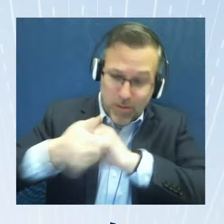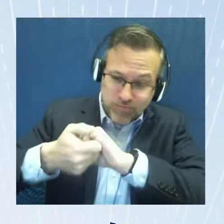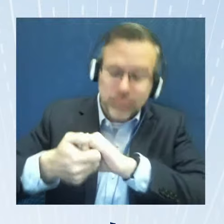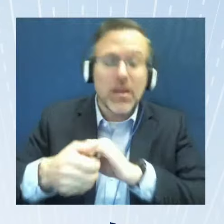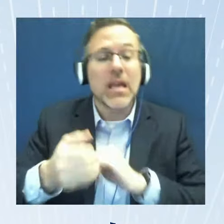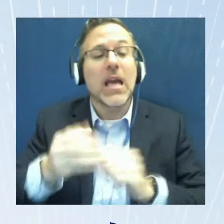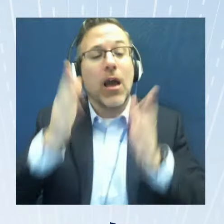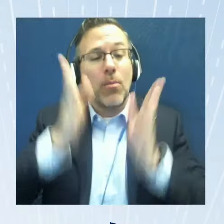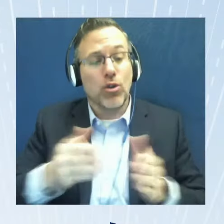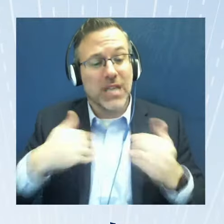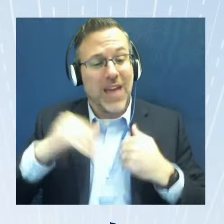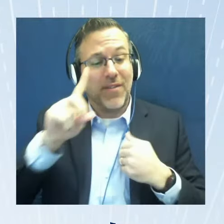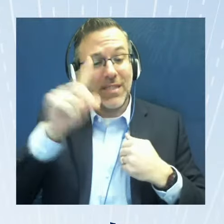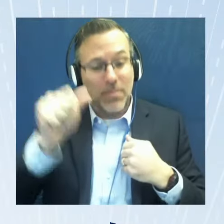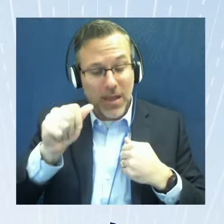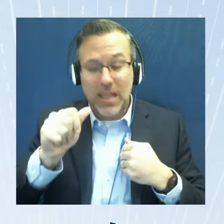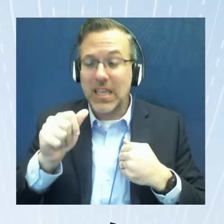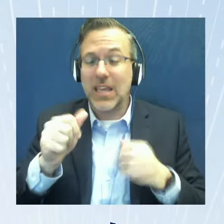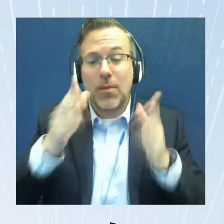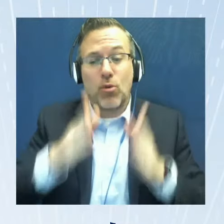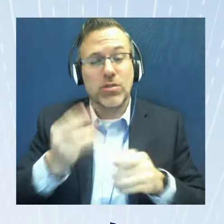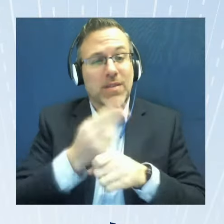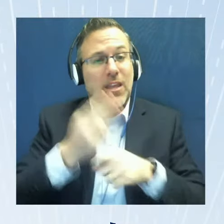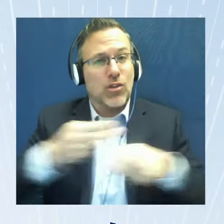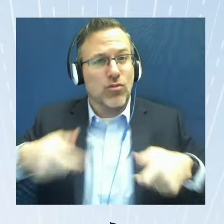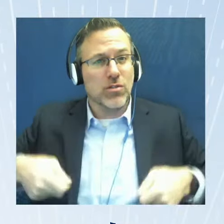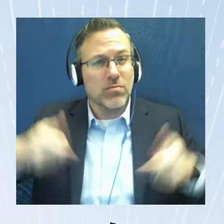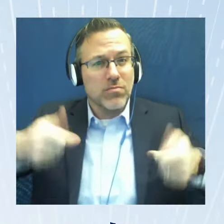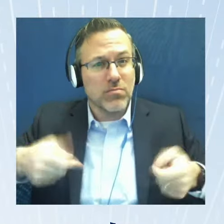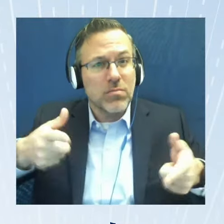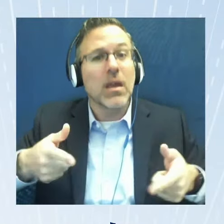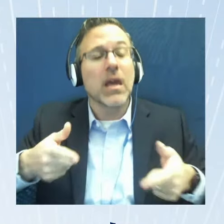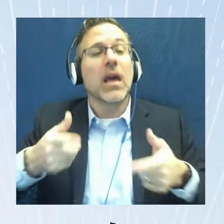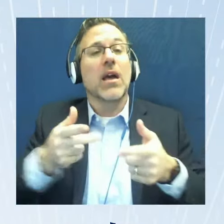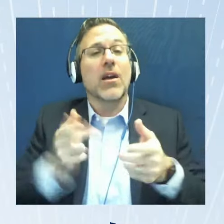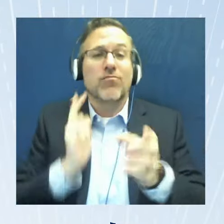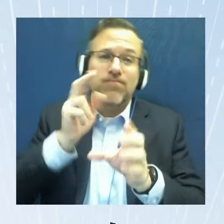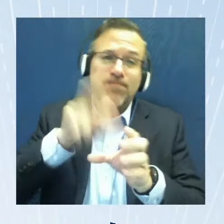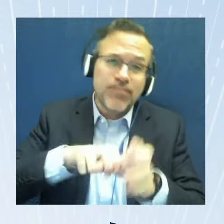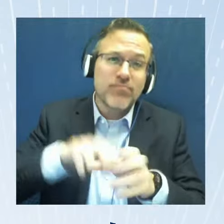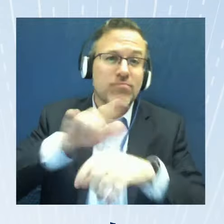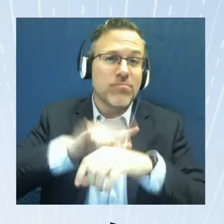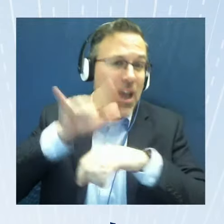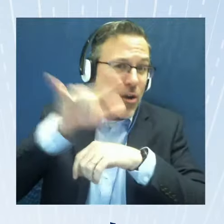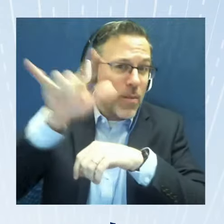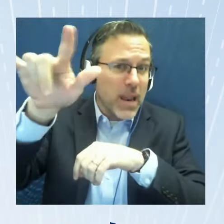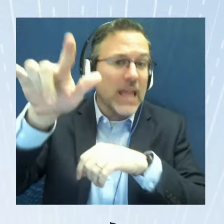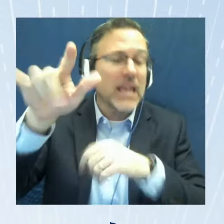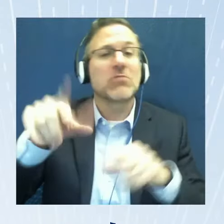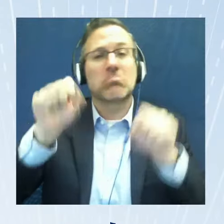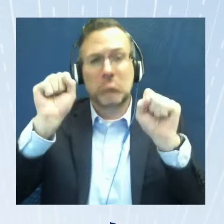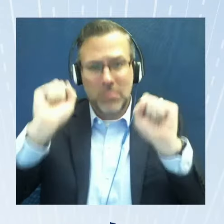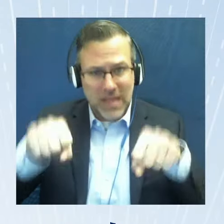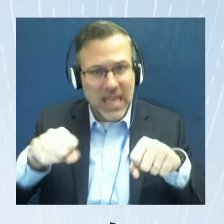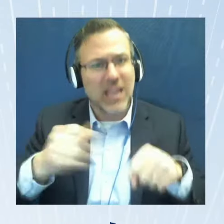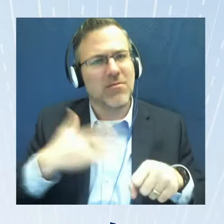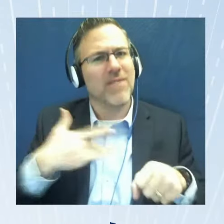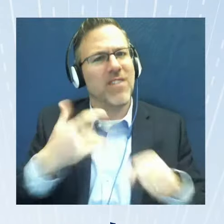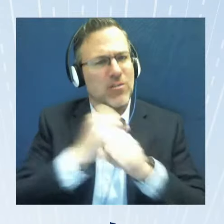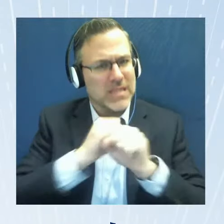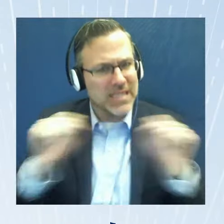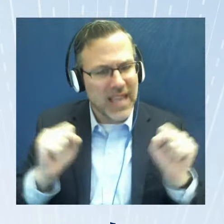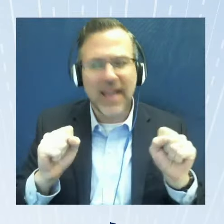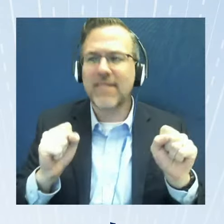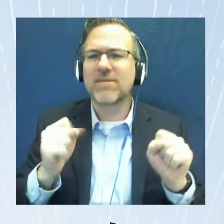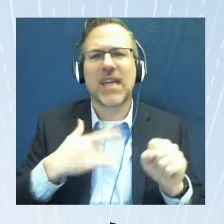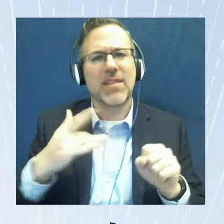a person who uses a mobility device, flies in an airplane, that they can do so in safety and with dignity. I'm honored to be